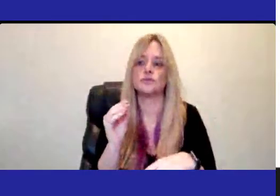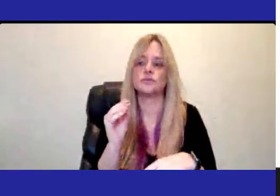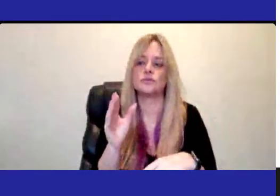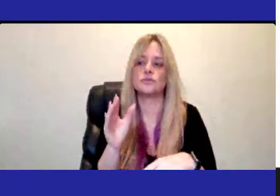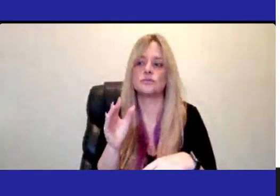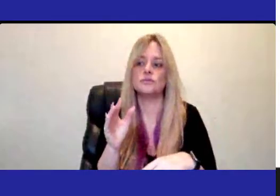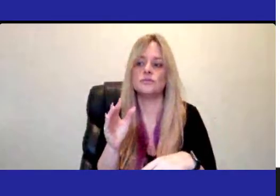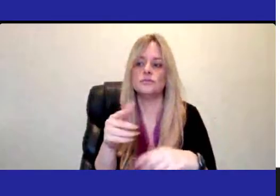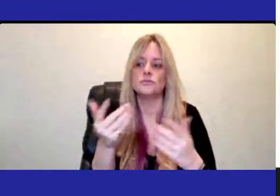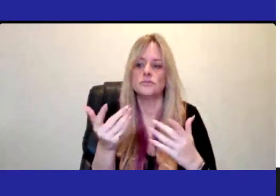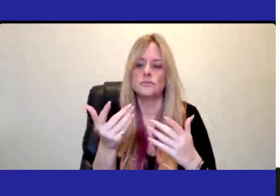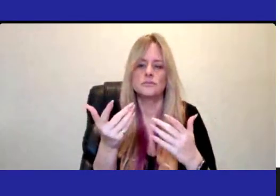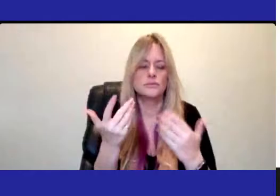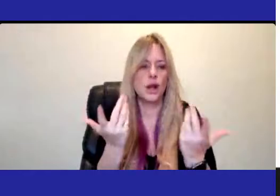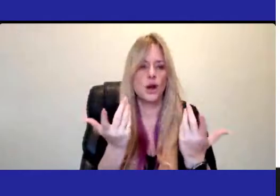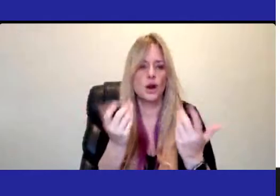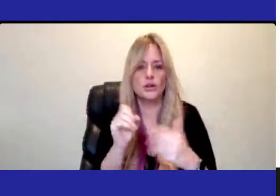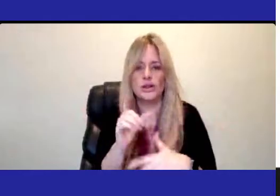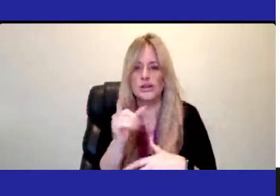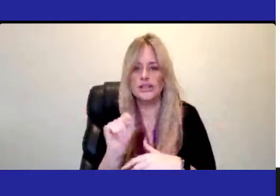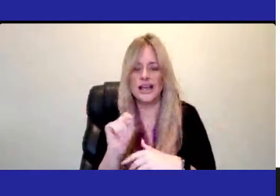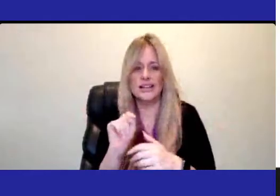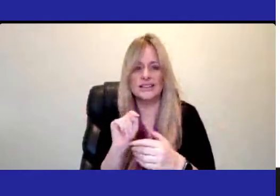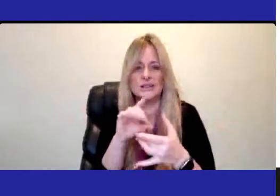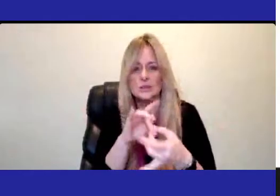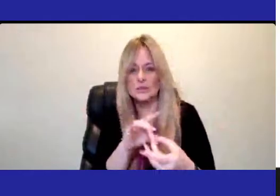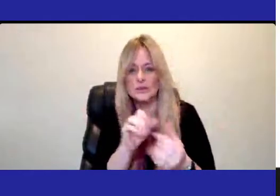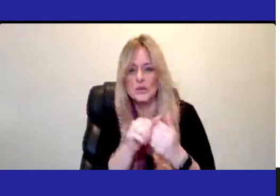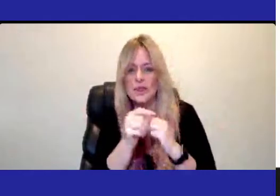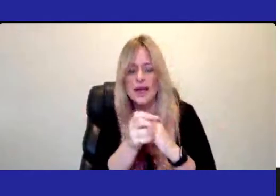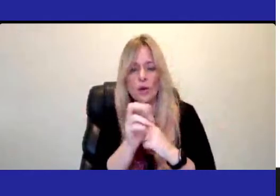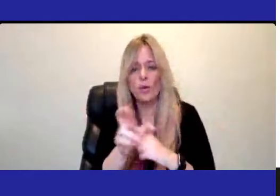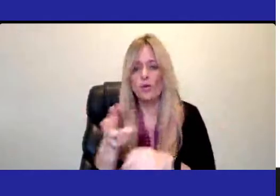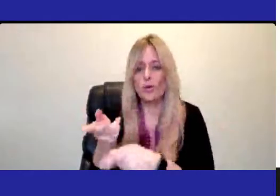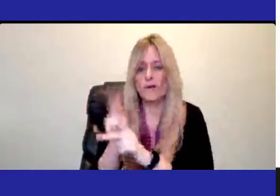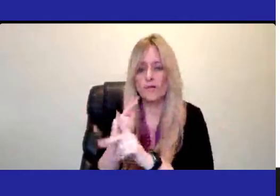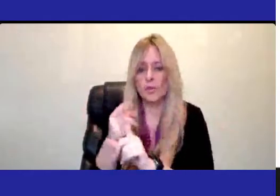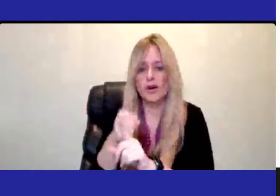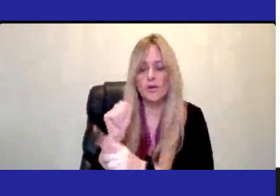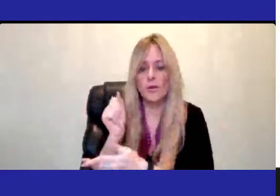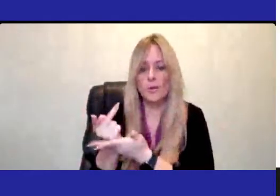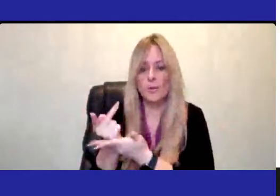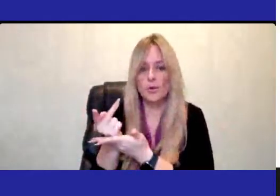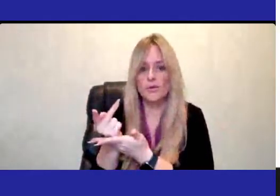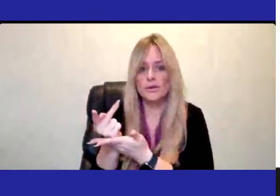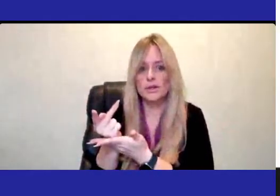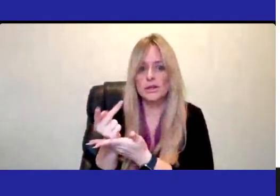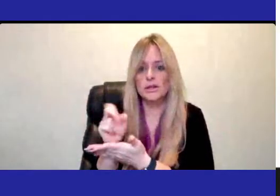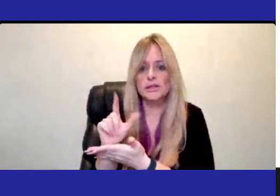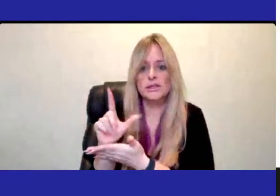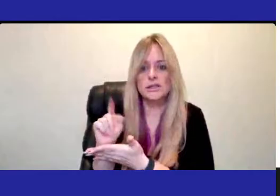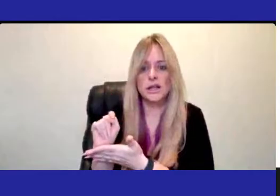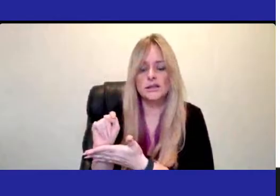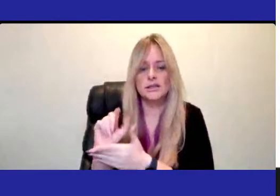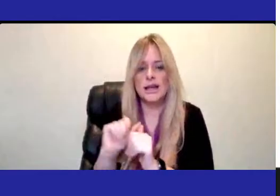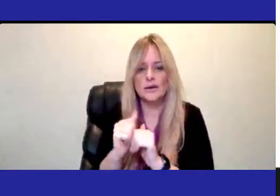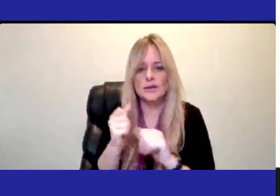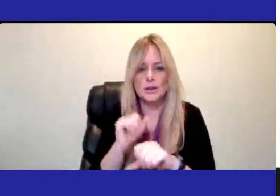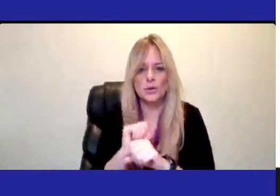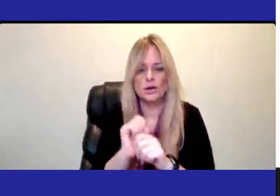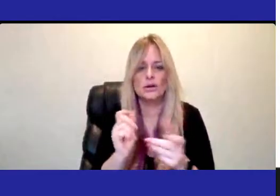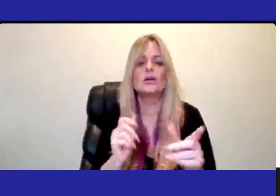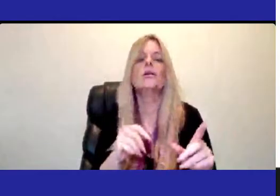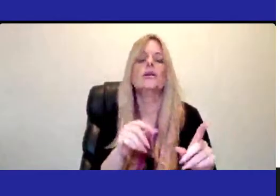there slots associated with that, or would we have to borrow from our already approved slots? Do you know offhand how that would work? Yeah.